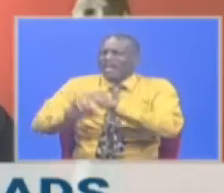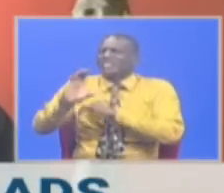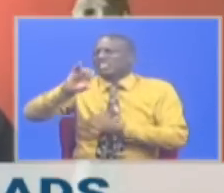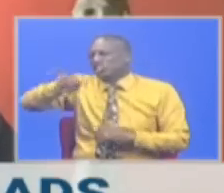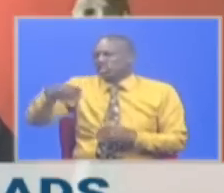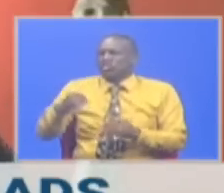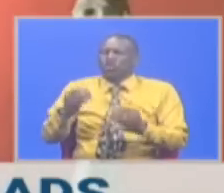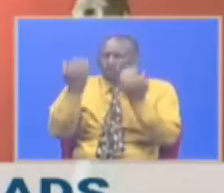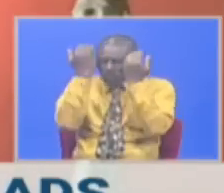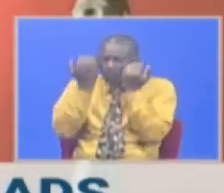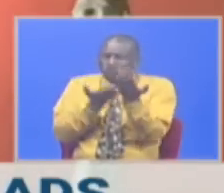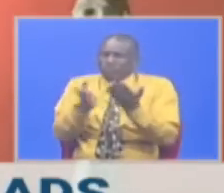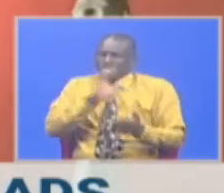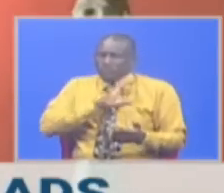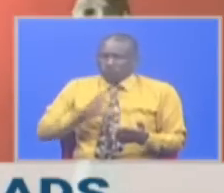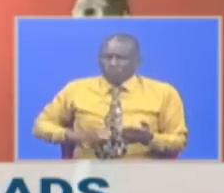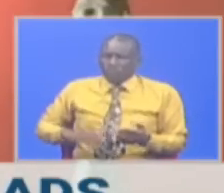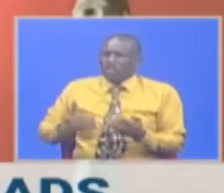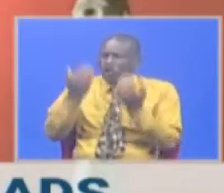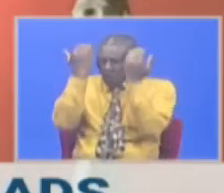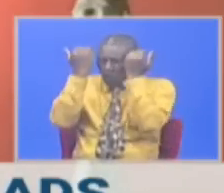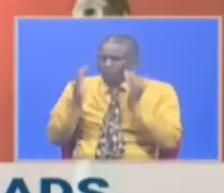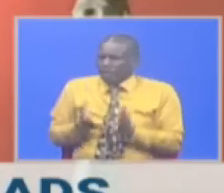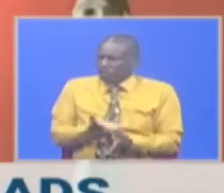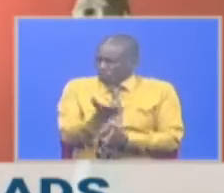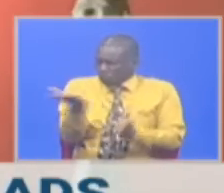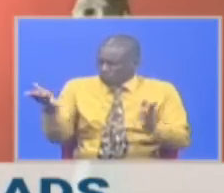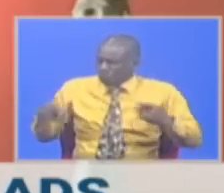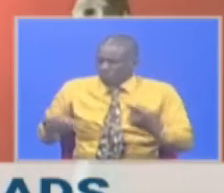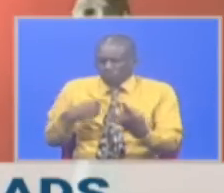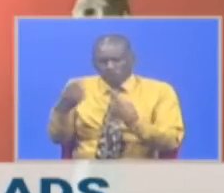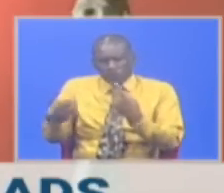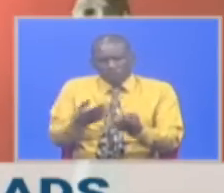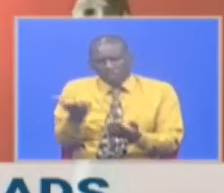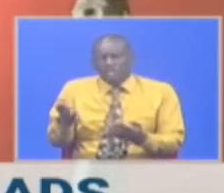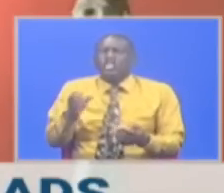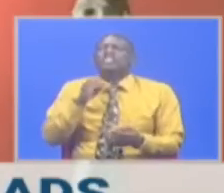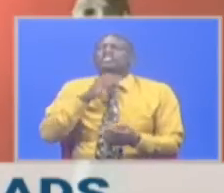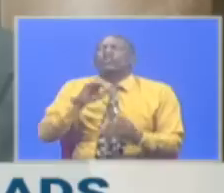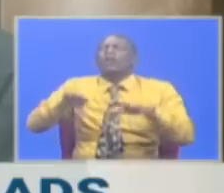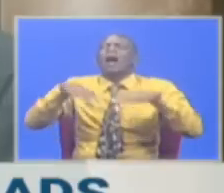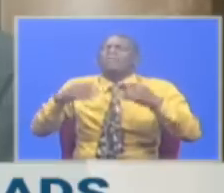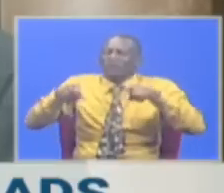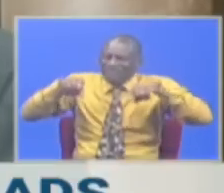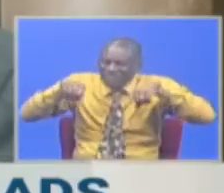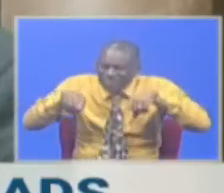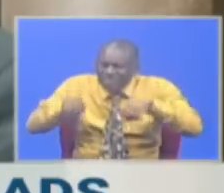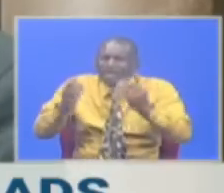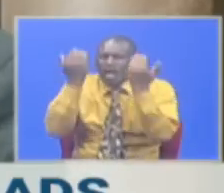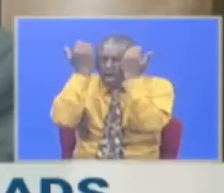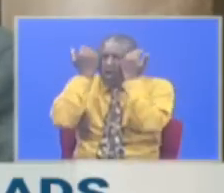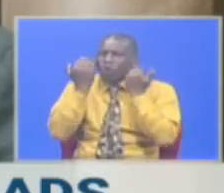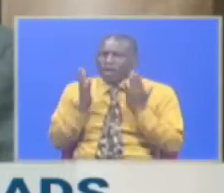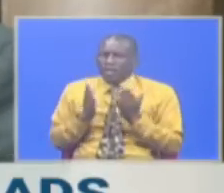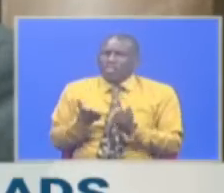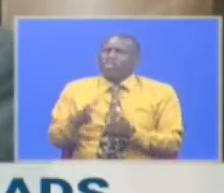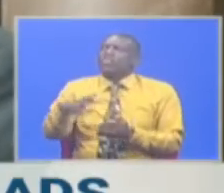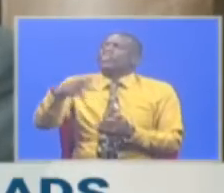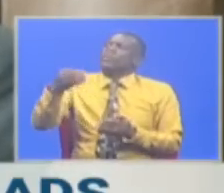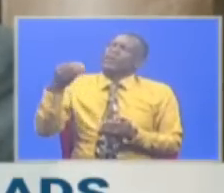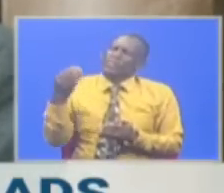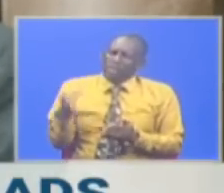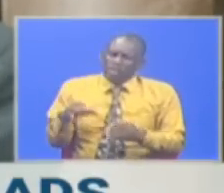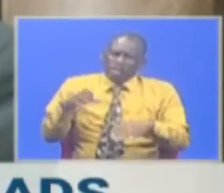Service Commission. Yes. Advocates, those people that have been talking, they were complaining about their advocates. They went out there, they got